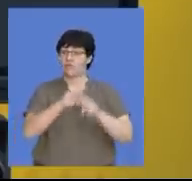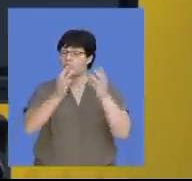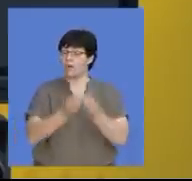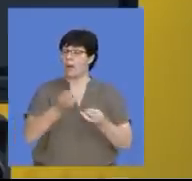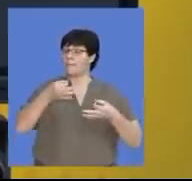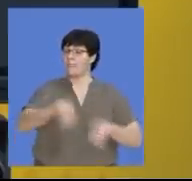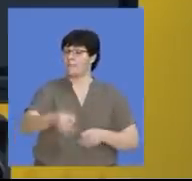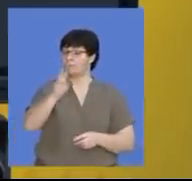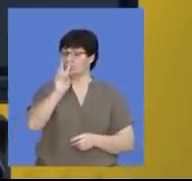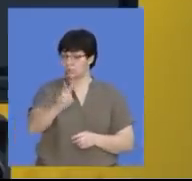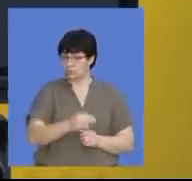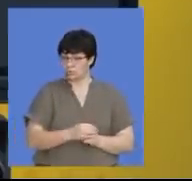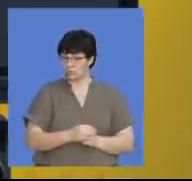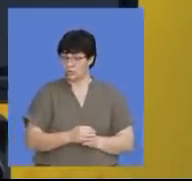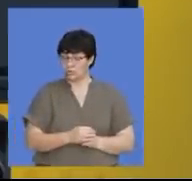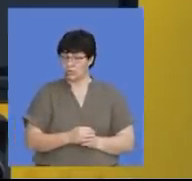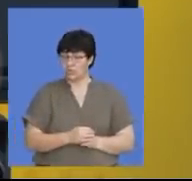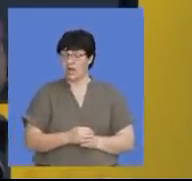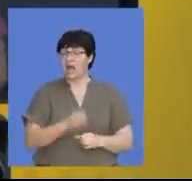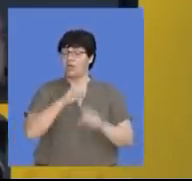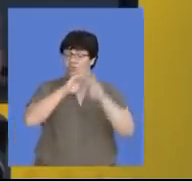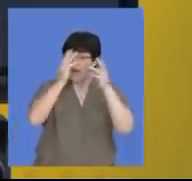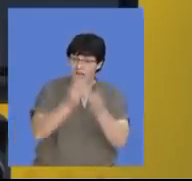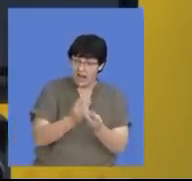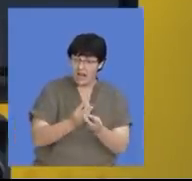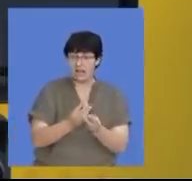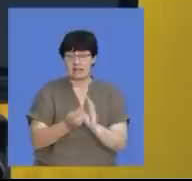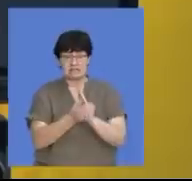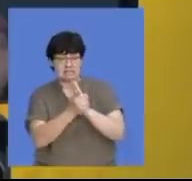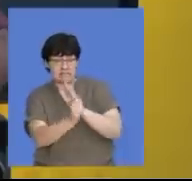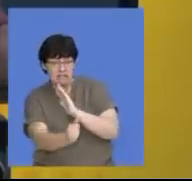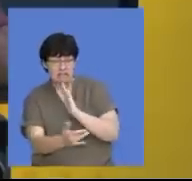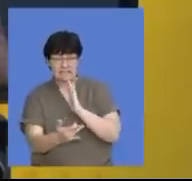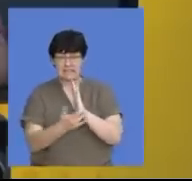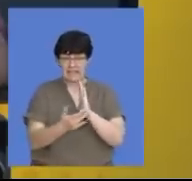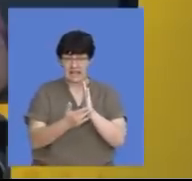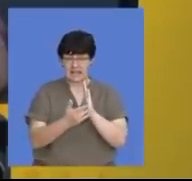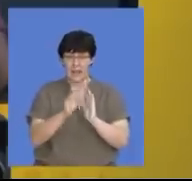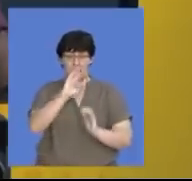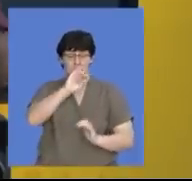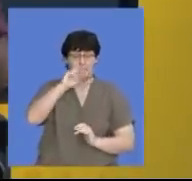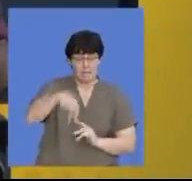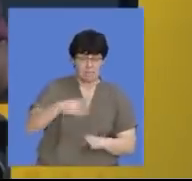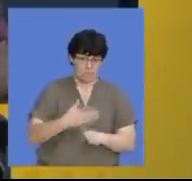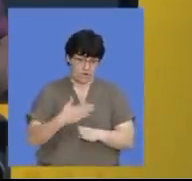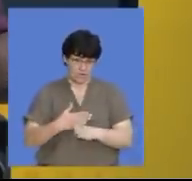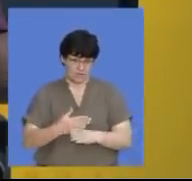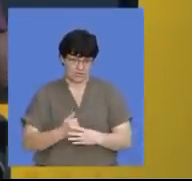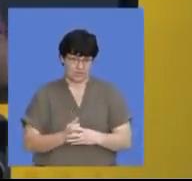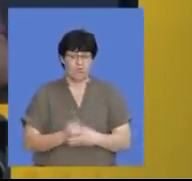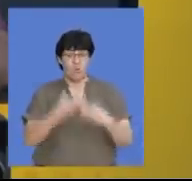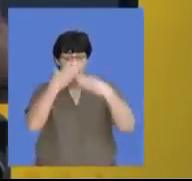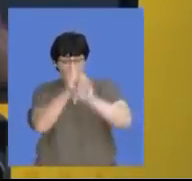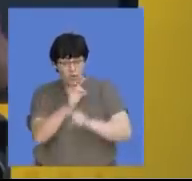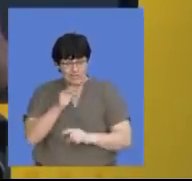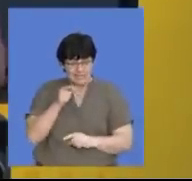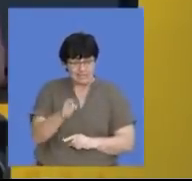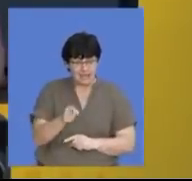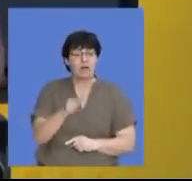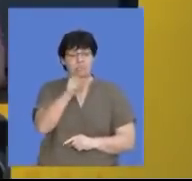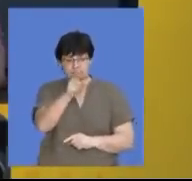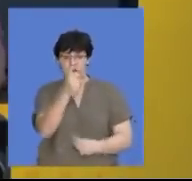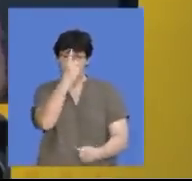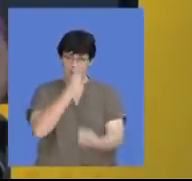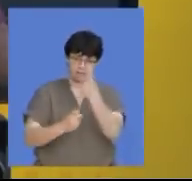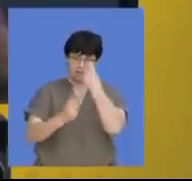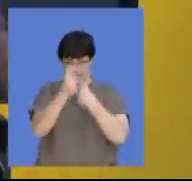2, Geographical Skills and Techniques, Map Work. Today, we're going to focus on that section that you've been